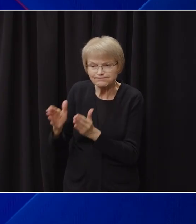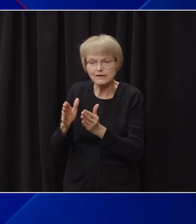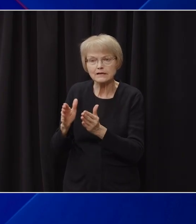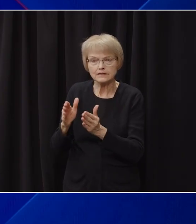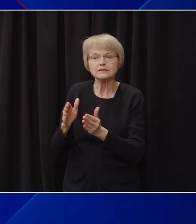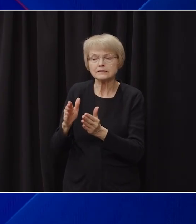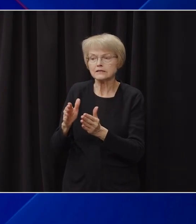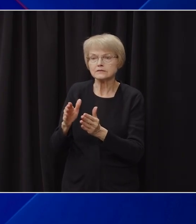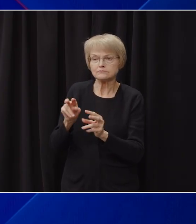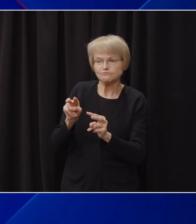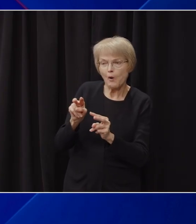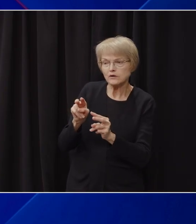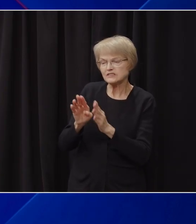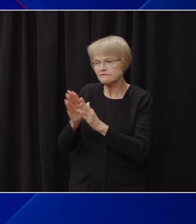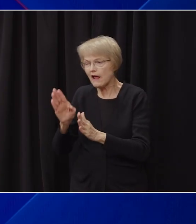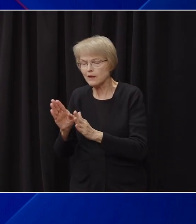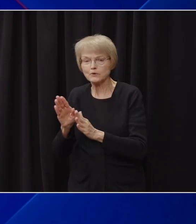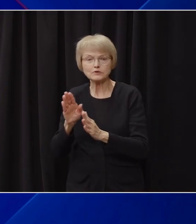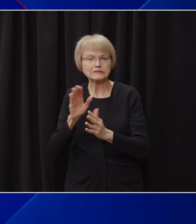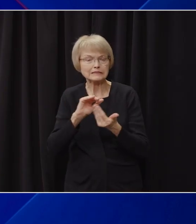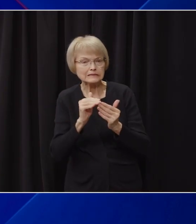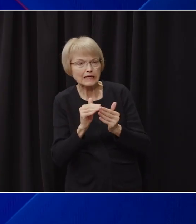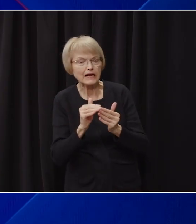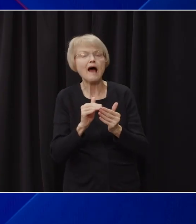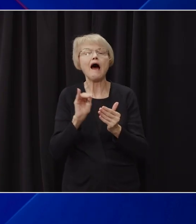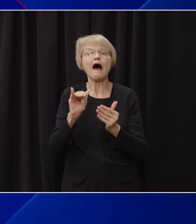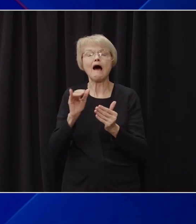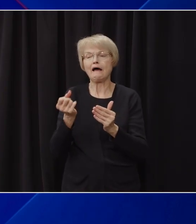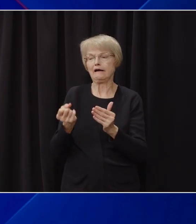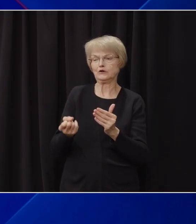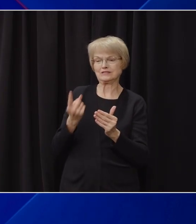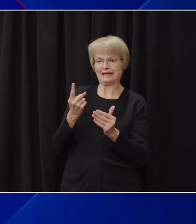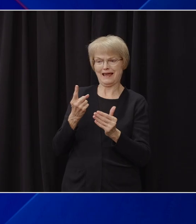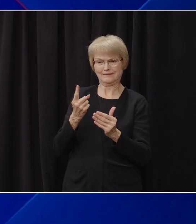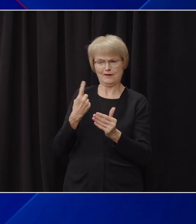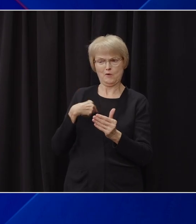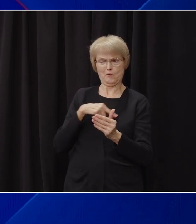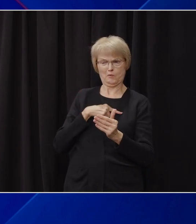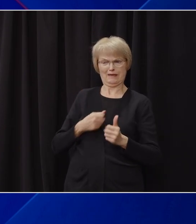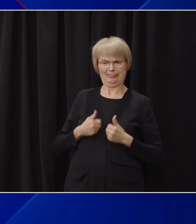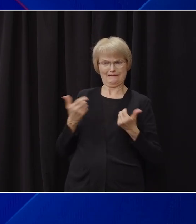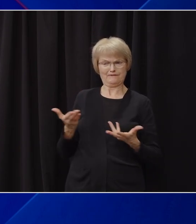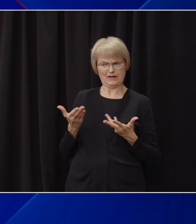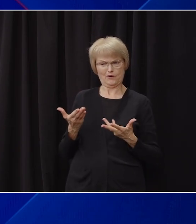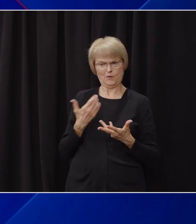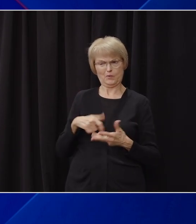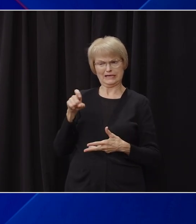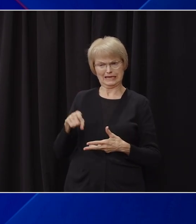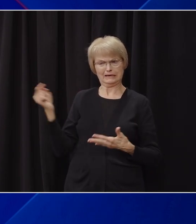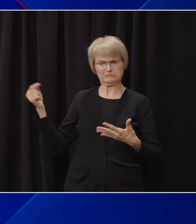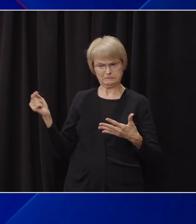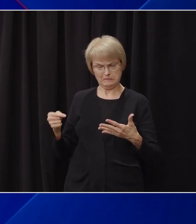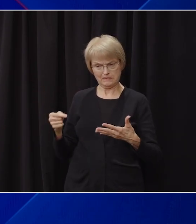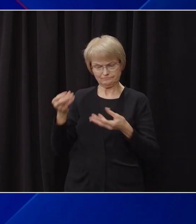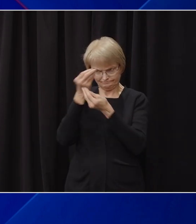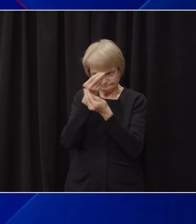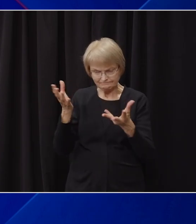developers, the city, really understand what the people that live there want and need, and make that